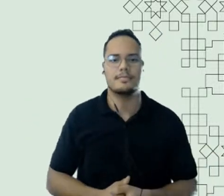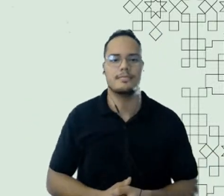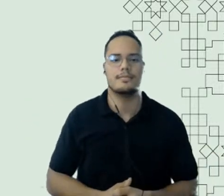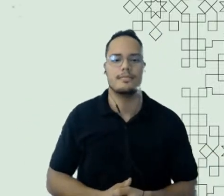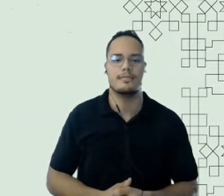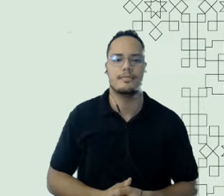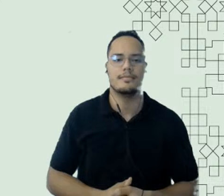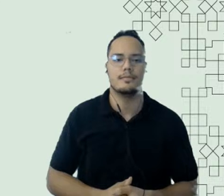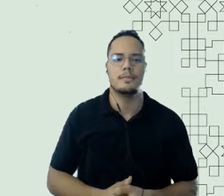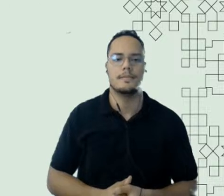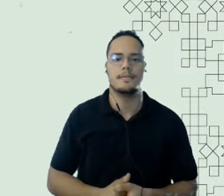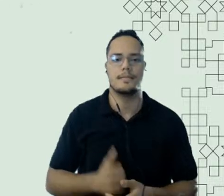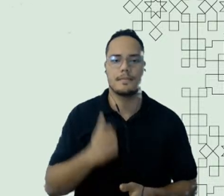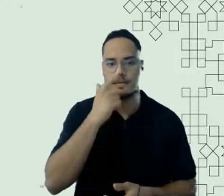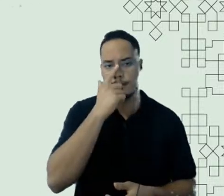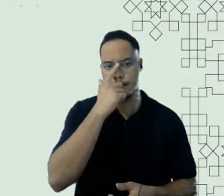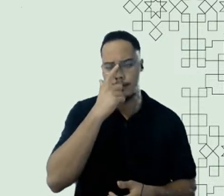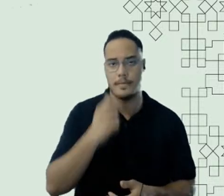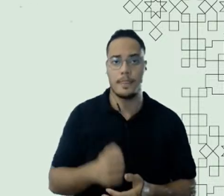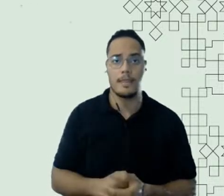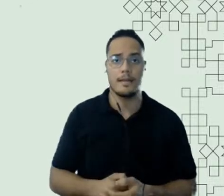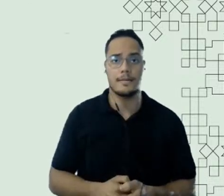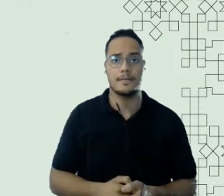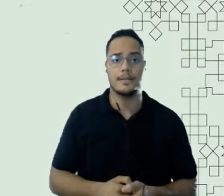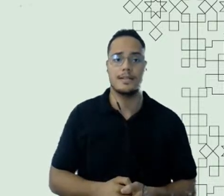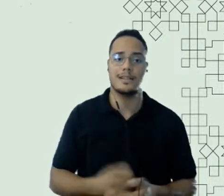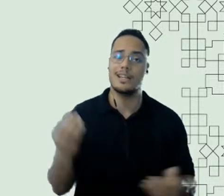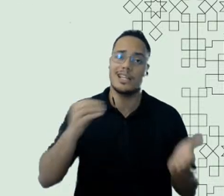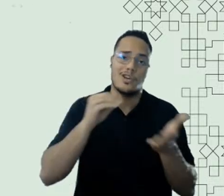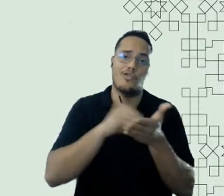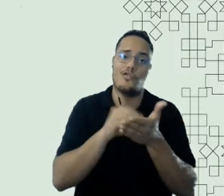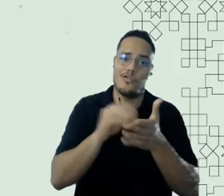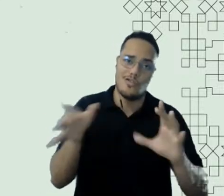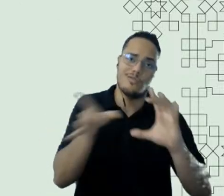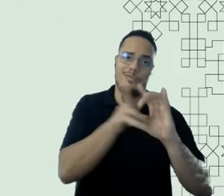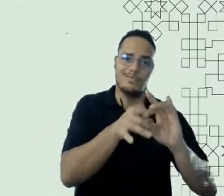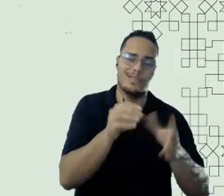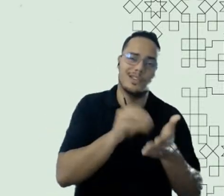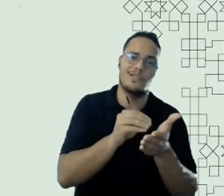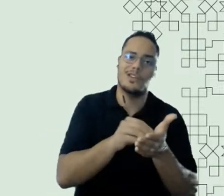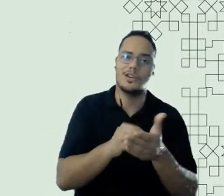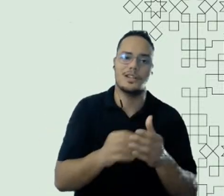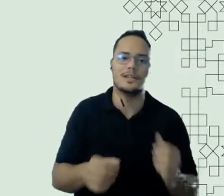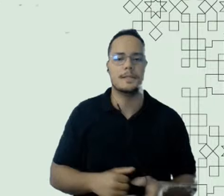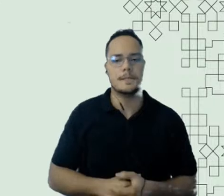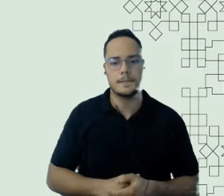over. Okay, so if I will say a very quick word on each